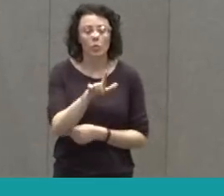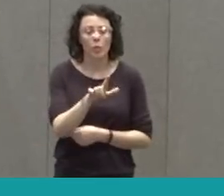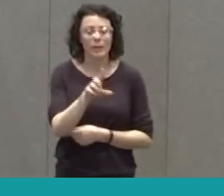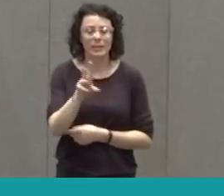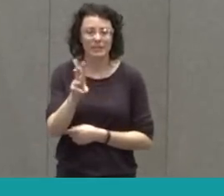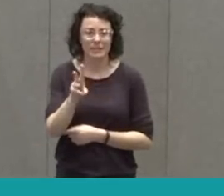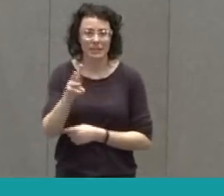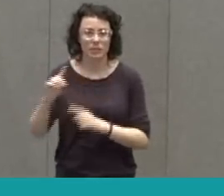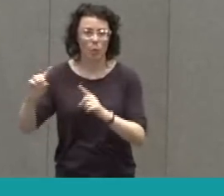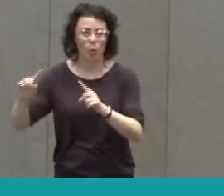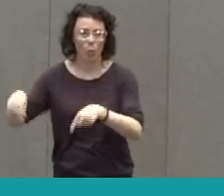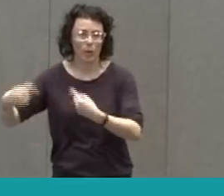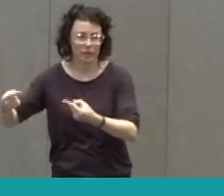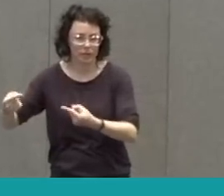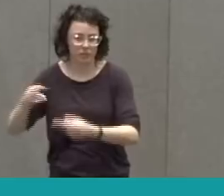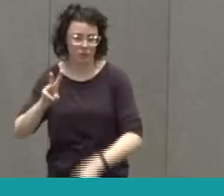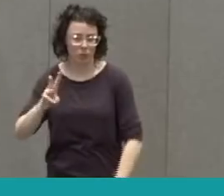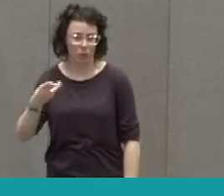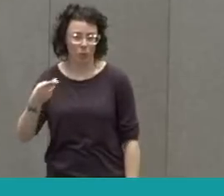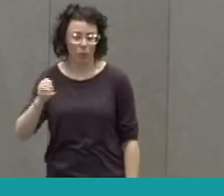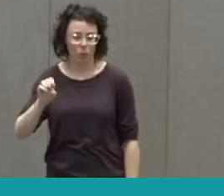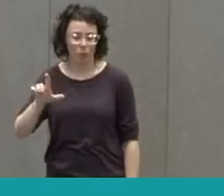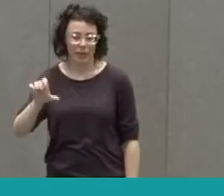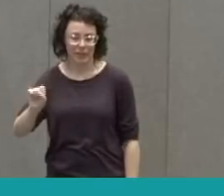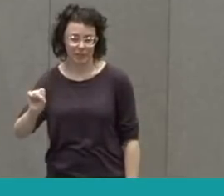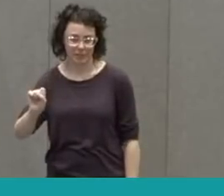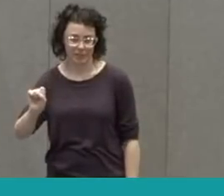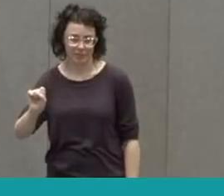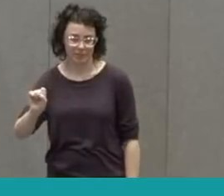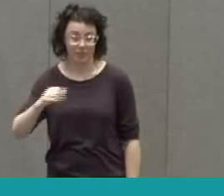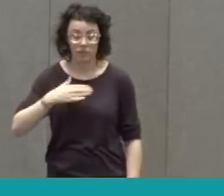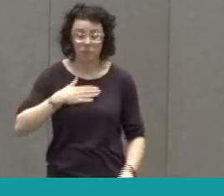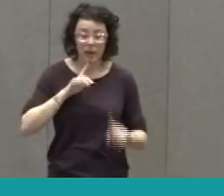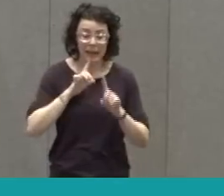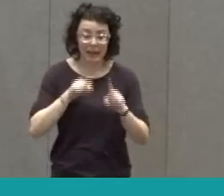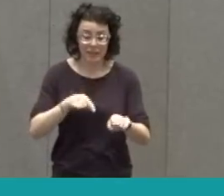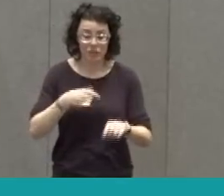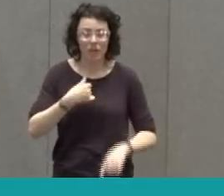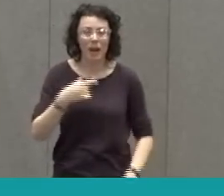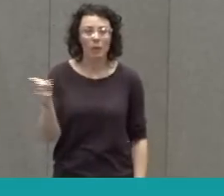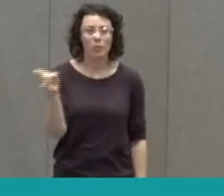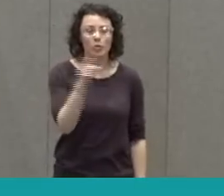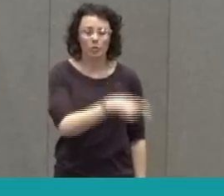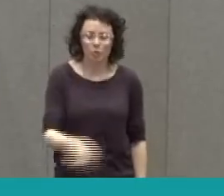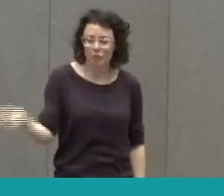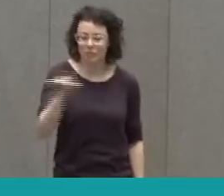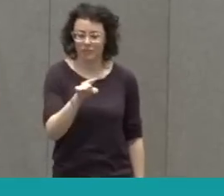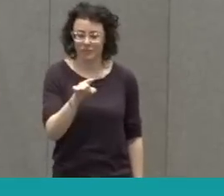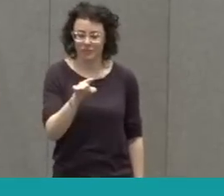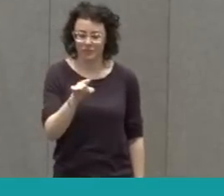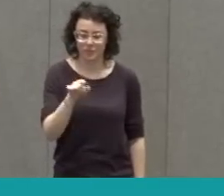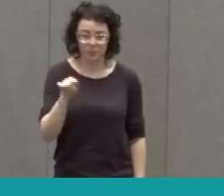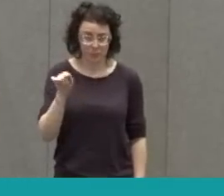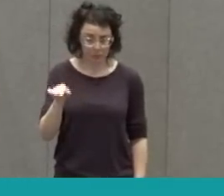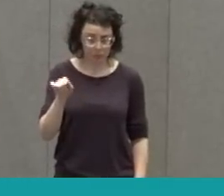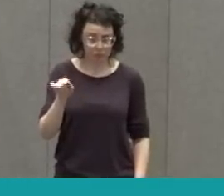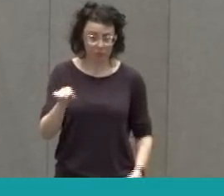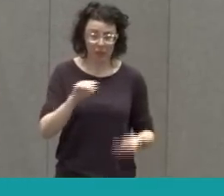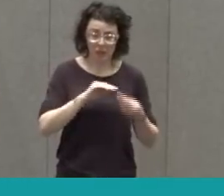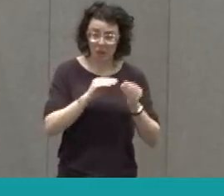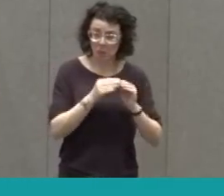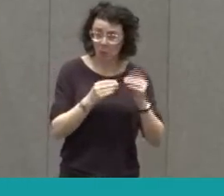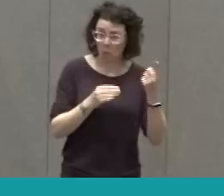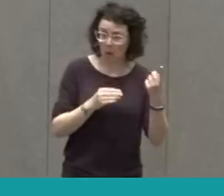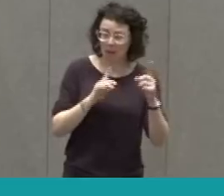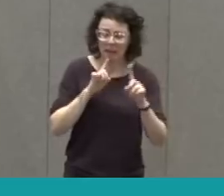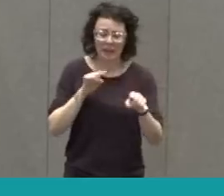So I'm going to go ahead and circle my answer. So that's question number 1. Now you could